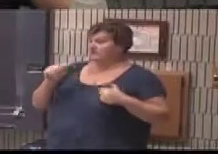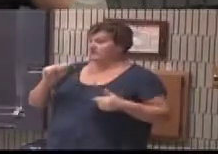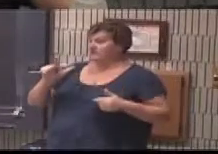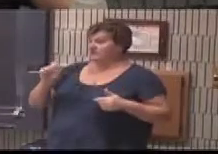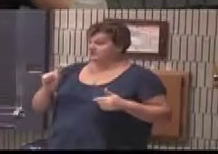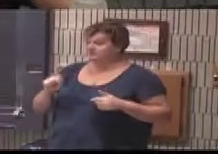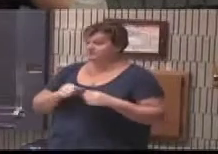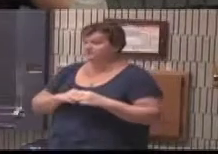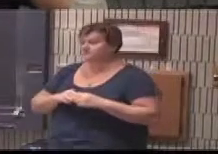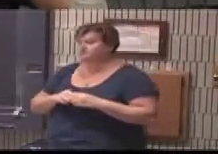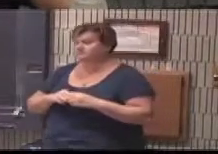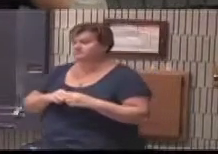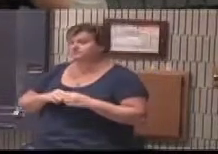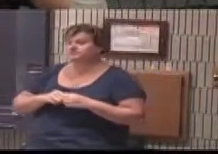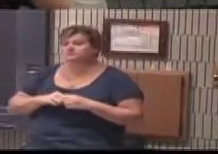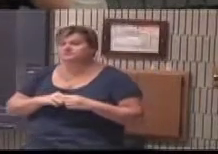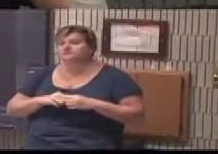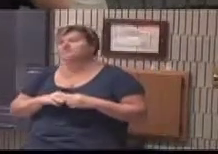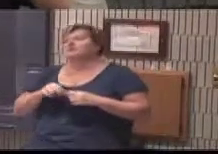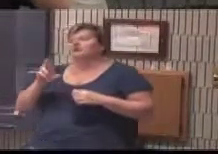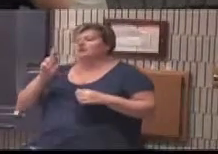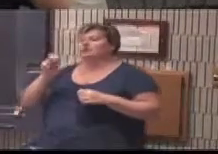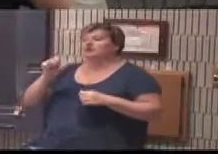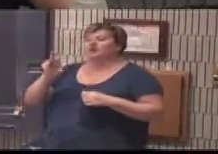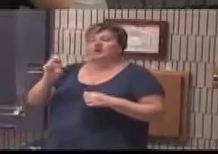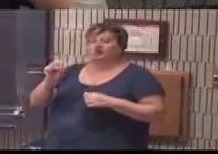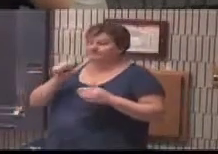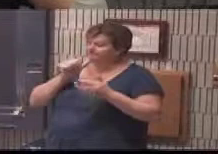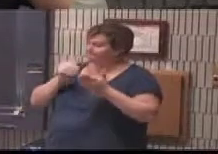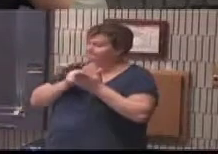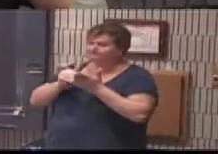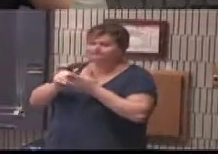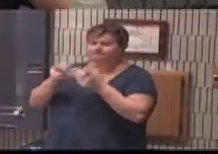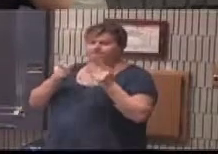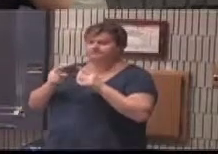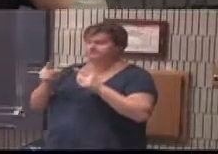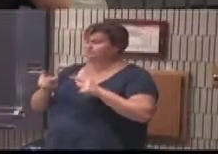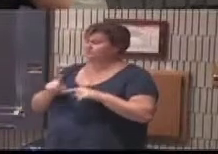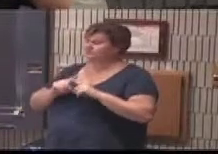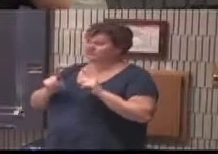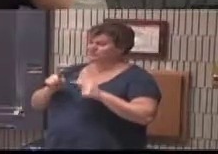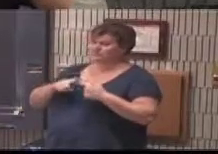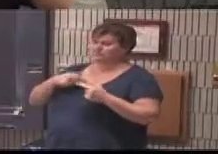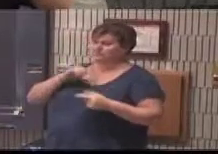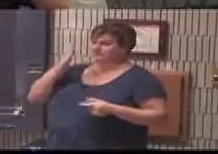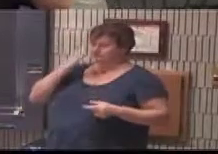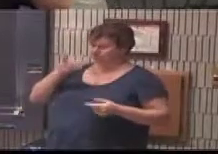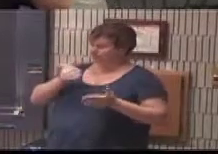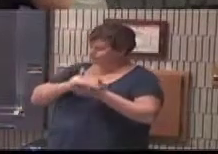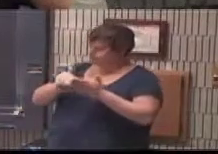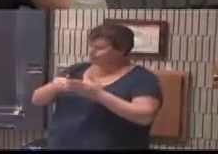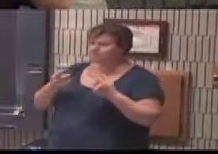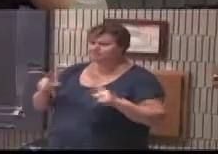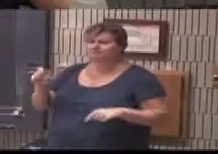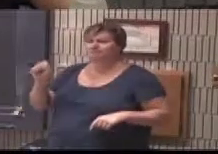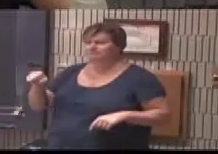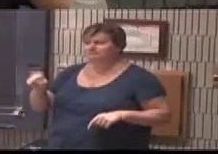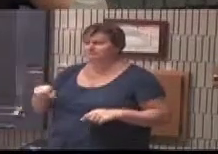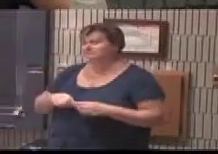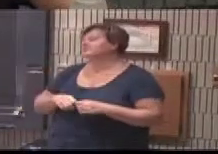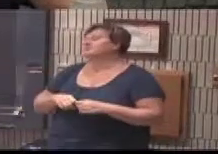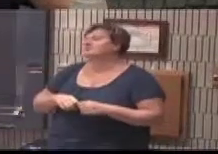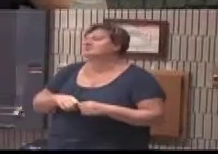it's a very rare, unusual, orphan disease. It doesn't seem that way to me. At any point in time, we are working with